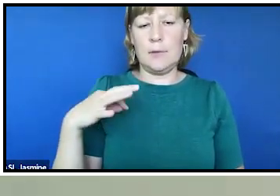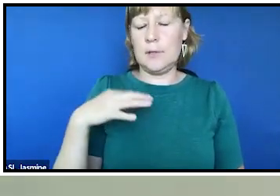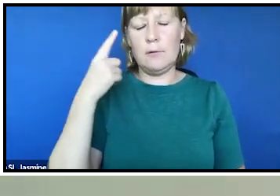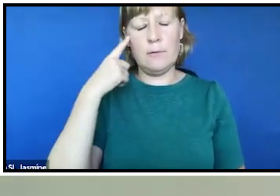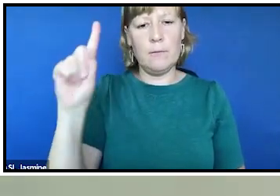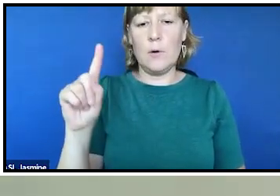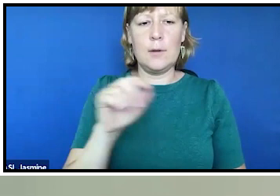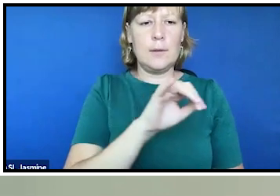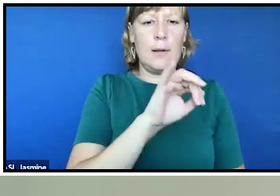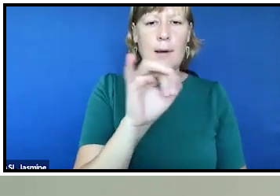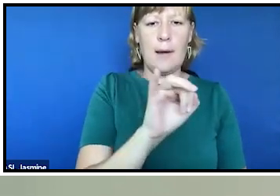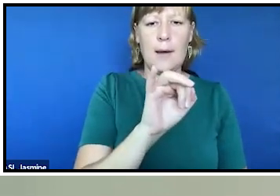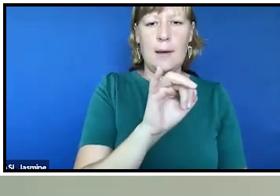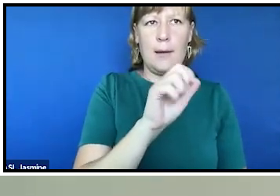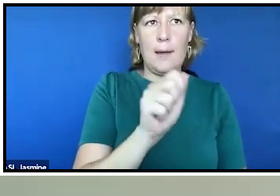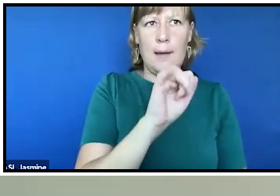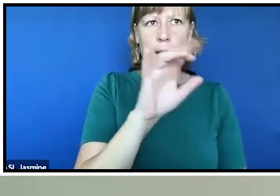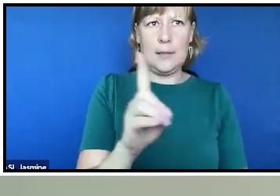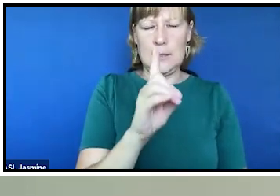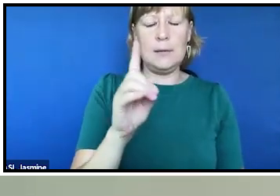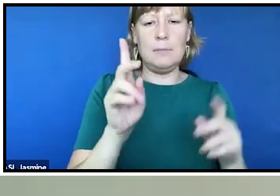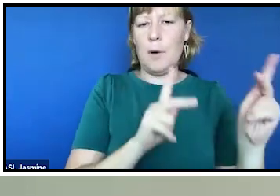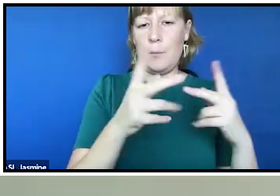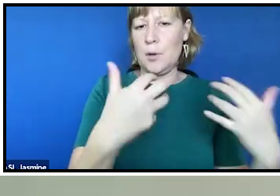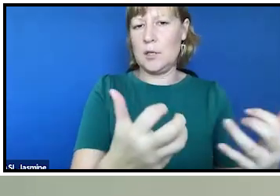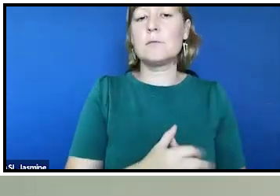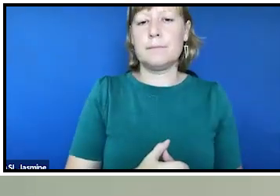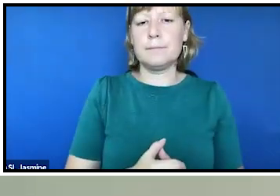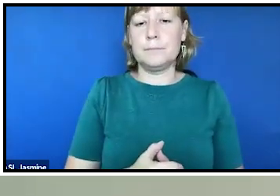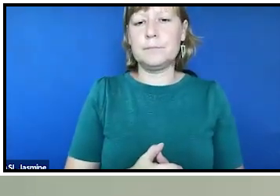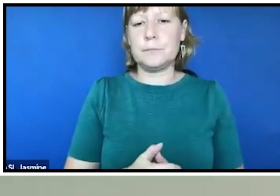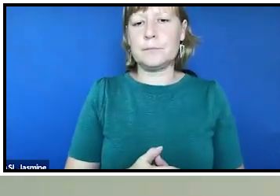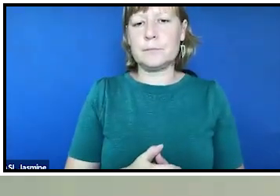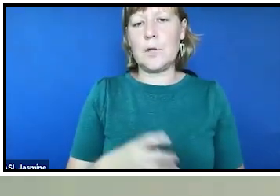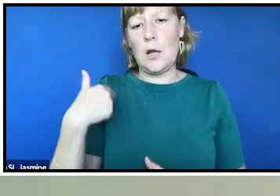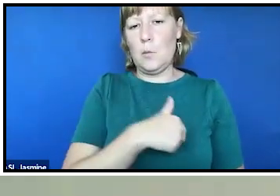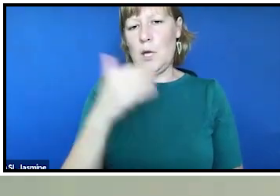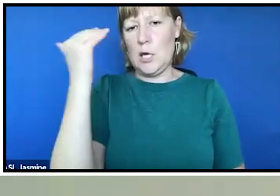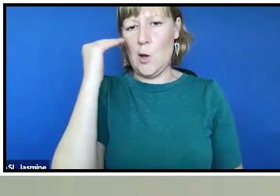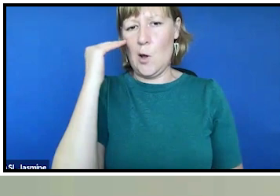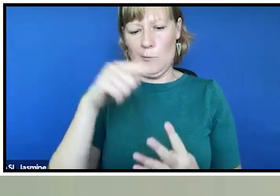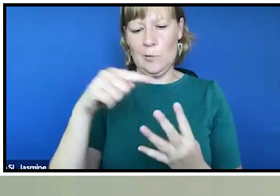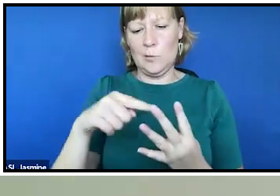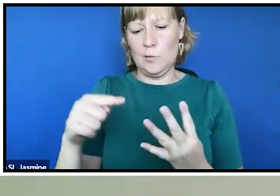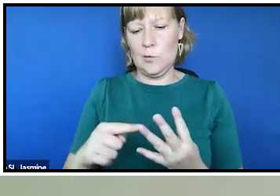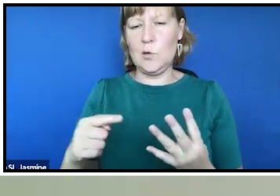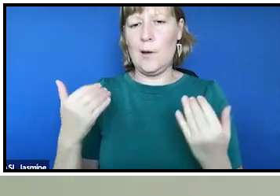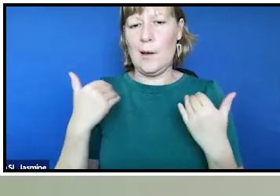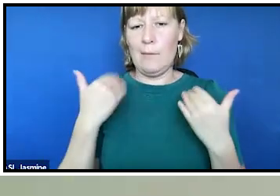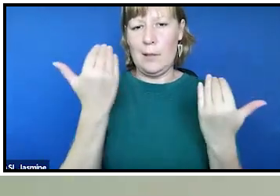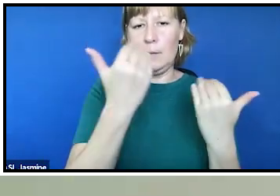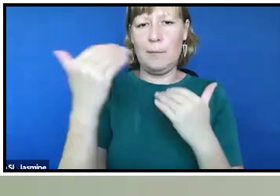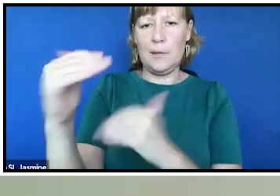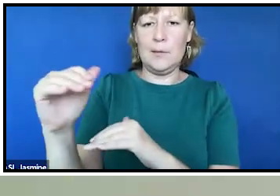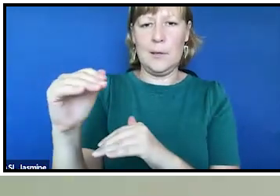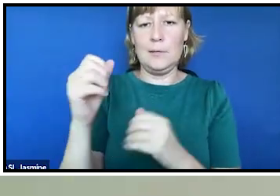And we do know that the providers who have submitted only have so much capacity right now. So they will try to build up, but